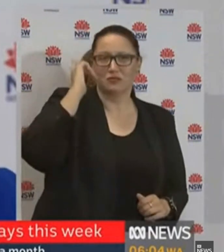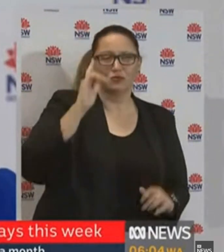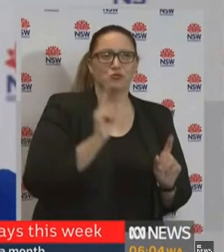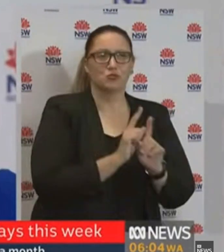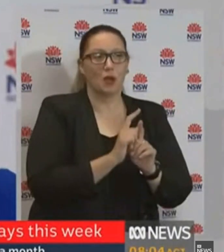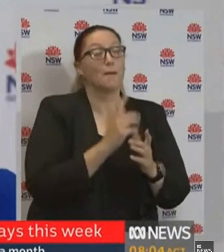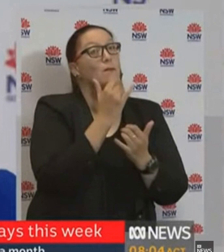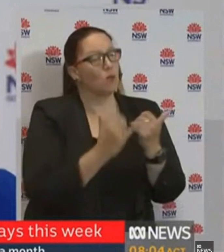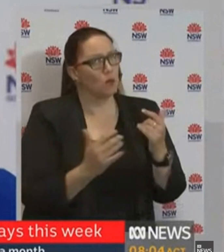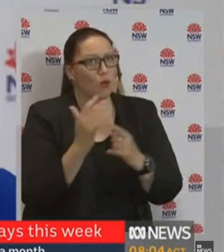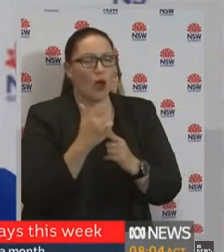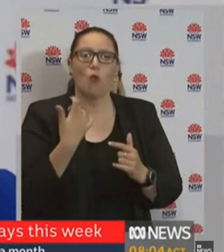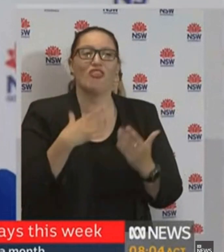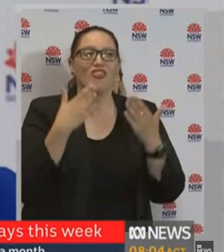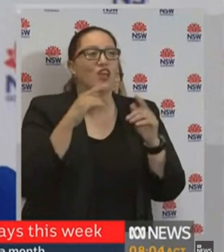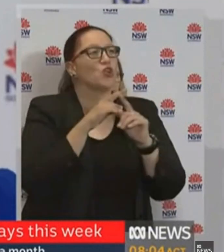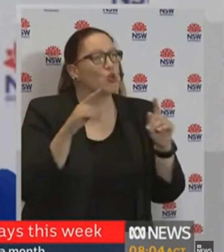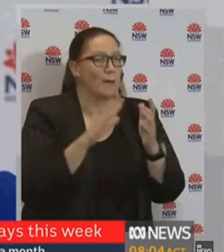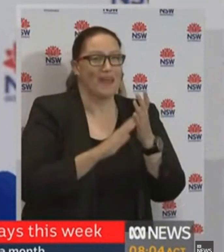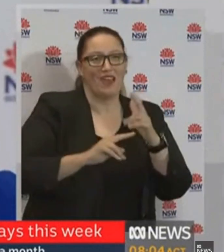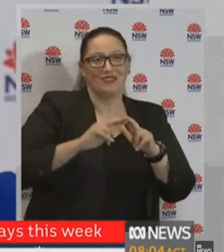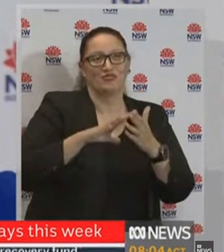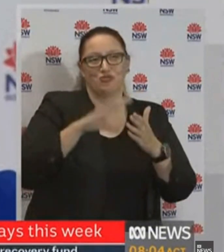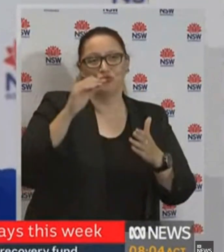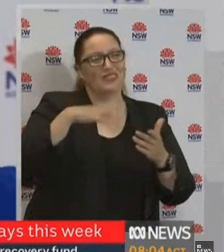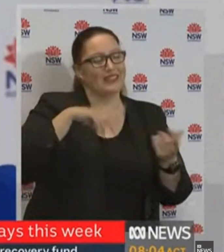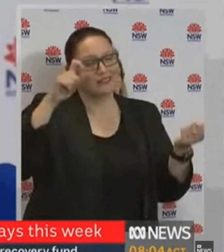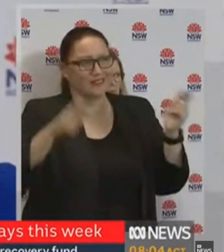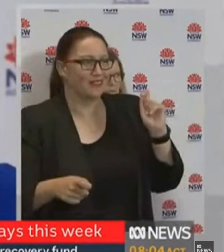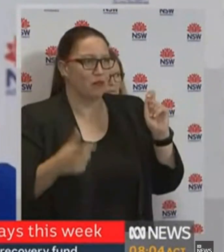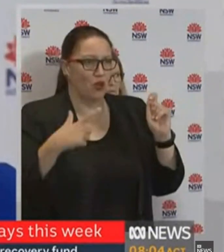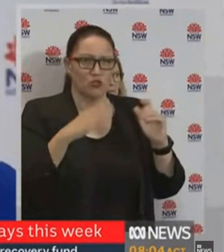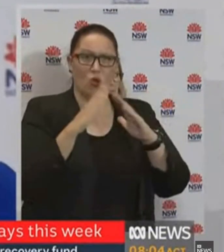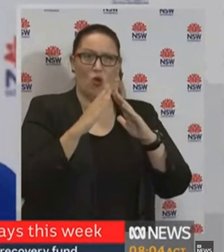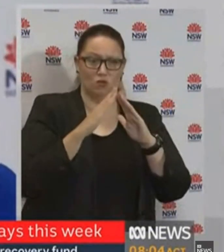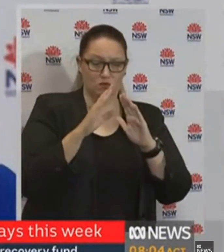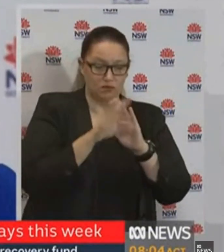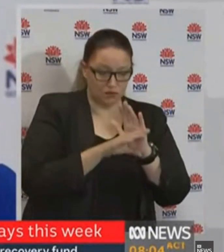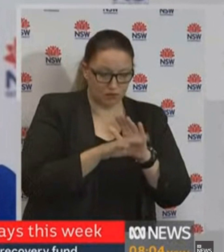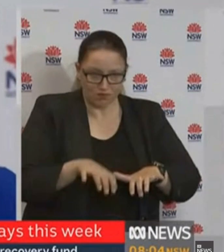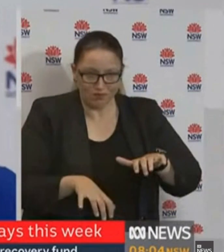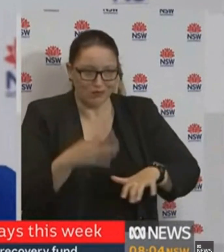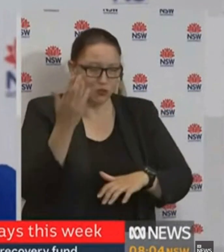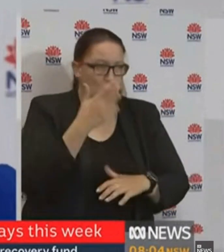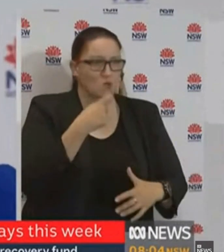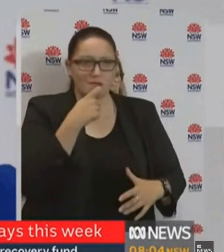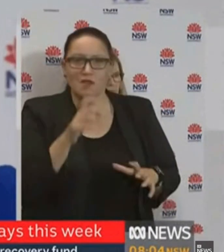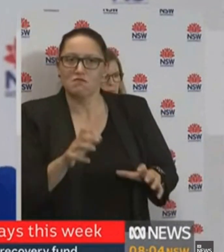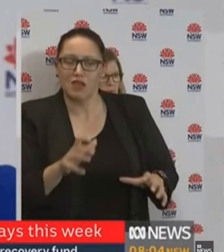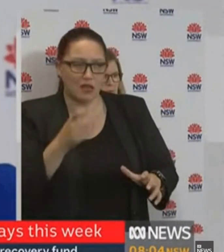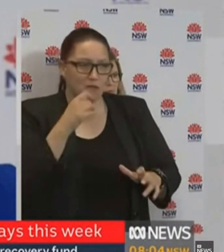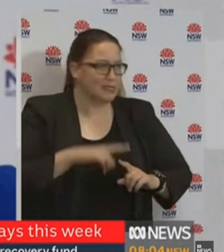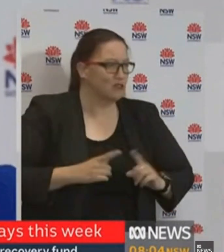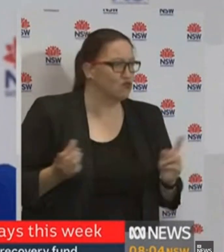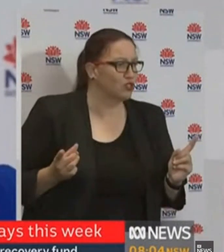the parents and students who've had to adjust to life like they've never experienced before, and hopefully today will bring a sense of relief